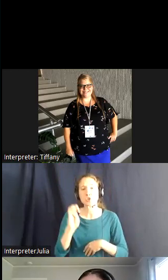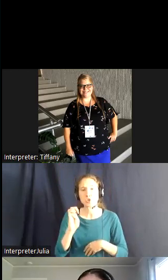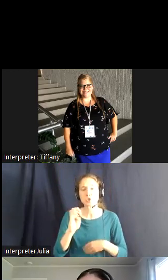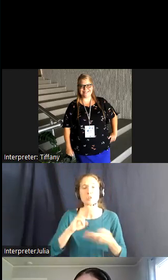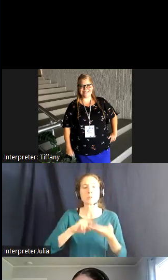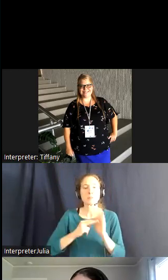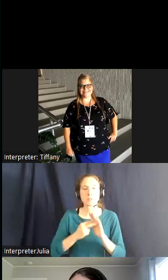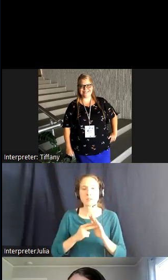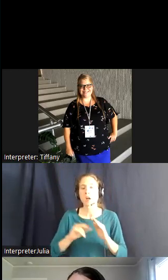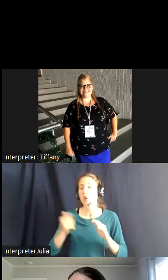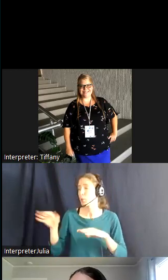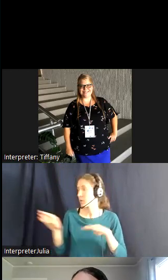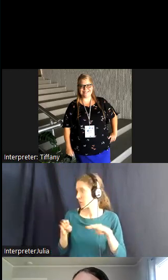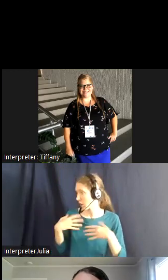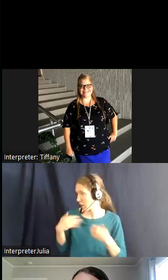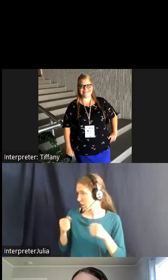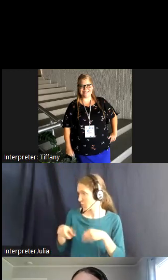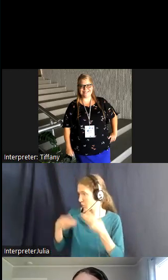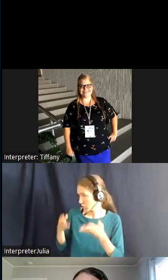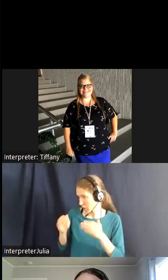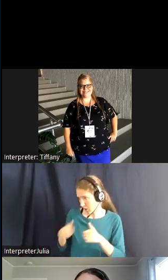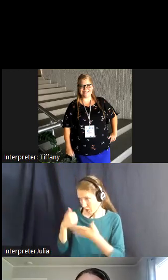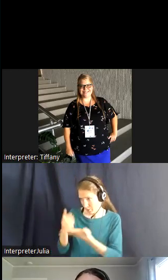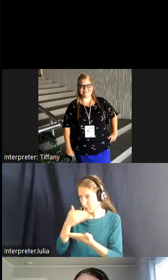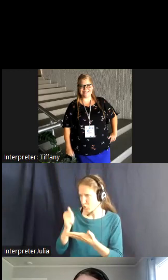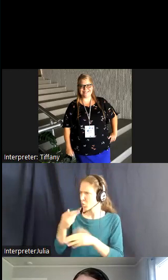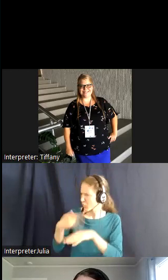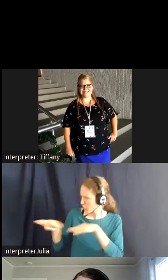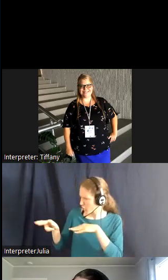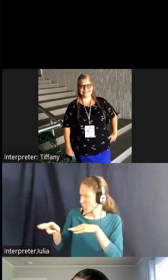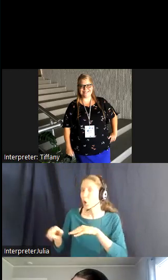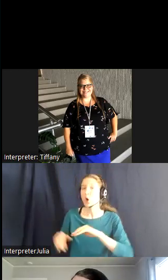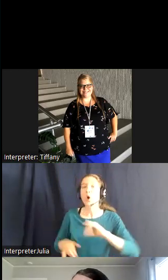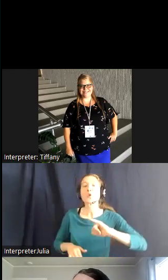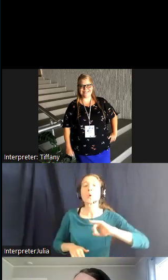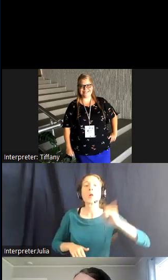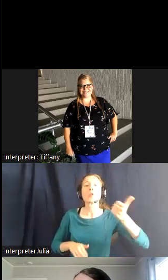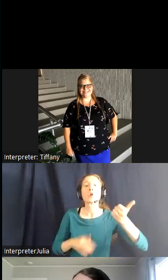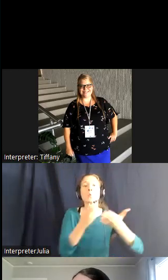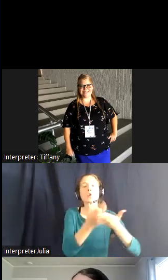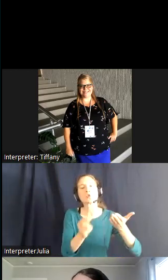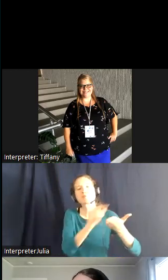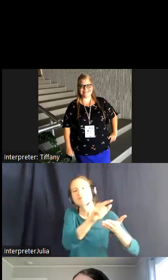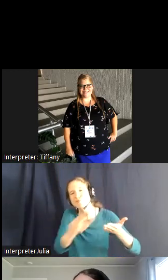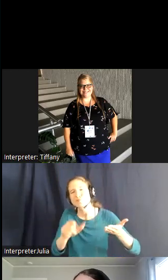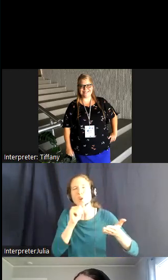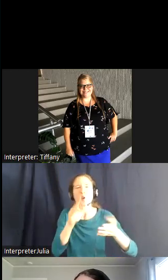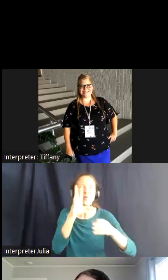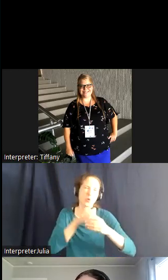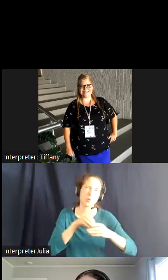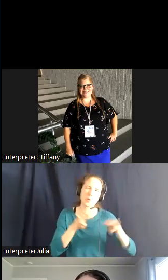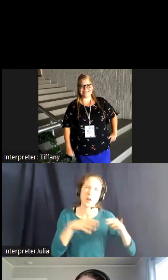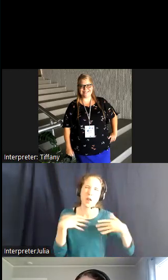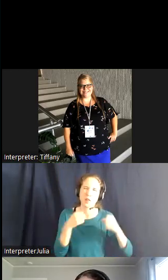health providers that can meet the needs of an individual and also resources outside of the behavioral health system. It doesn't mean that providers are